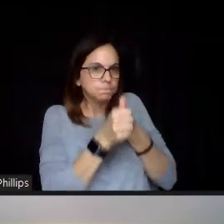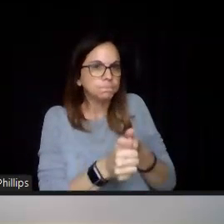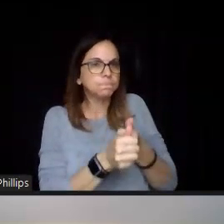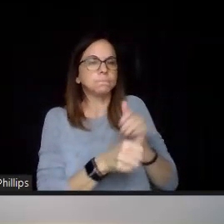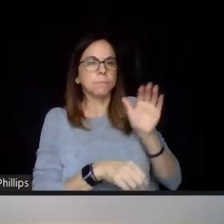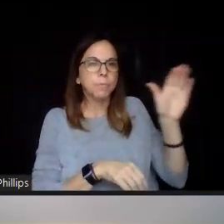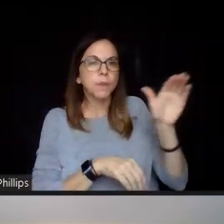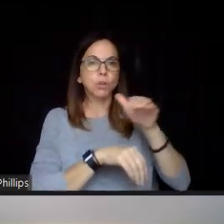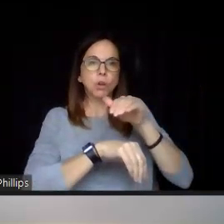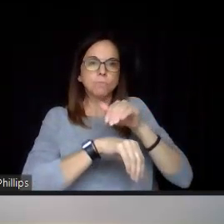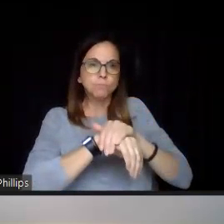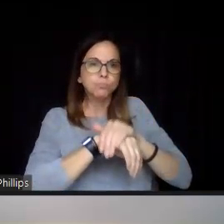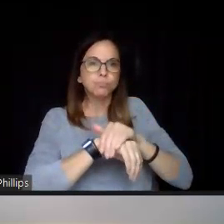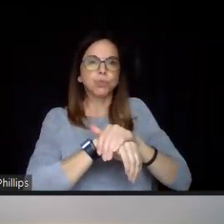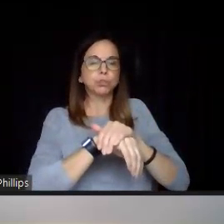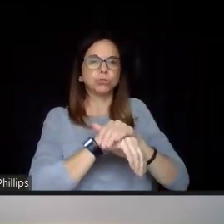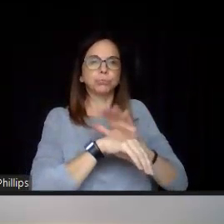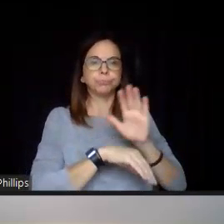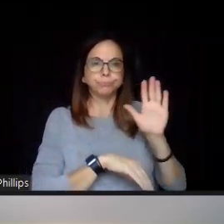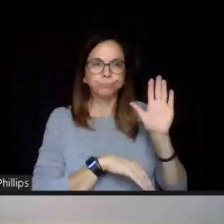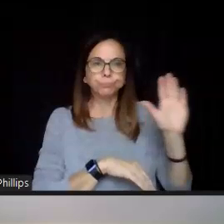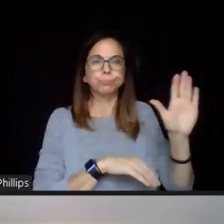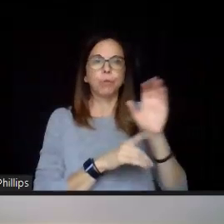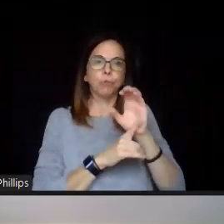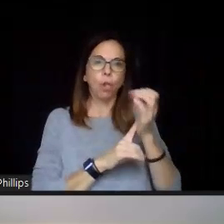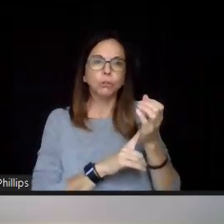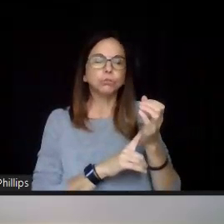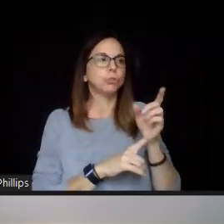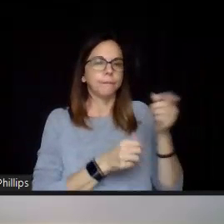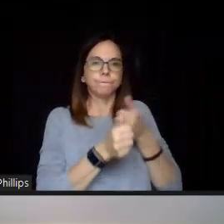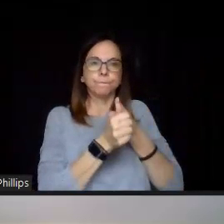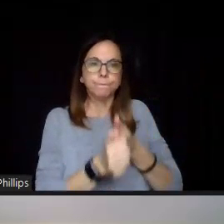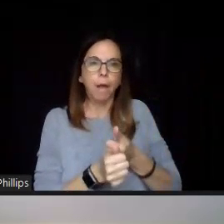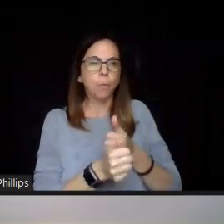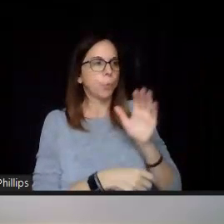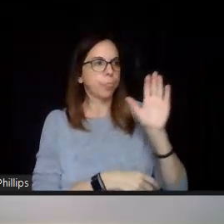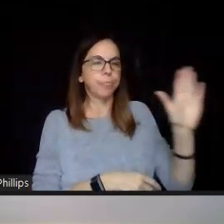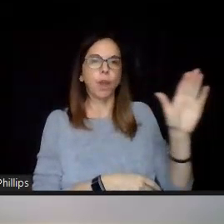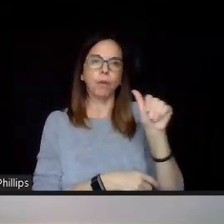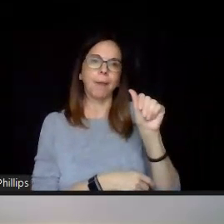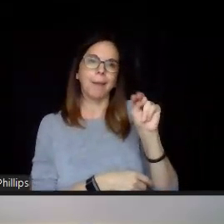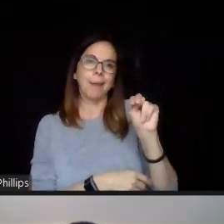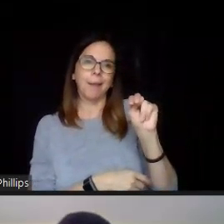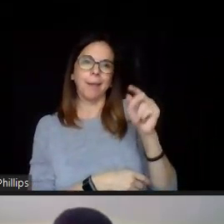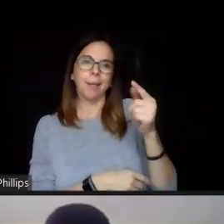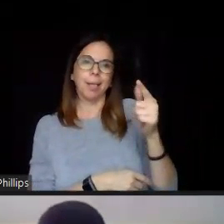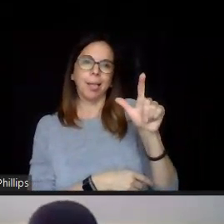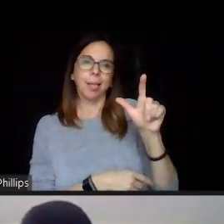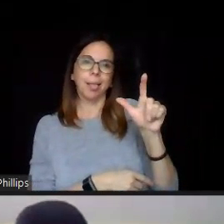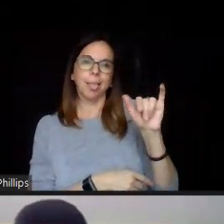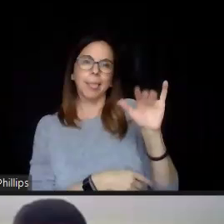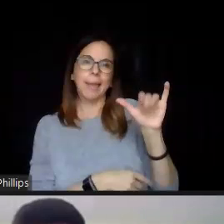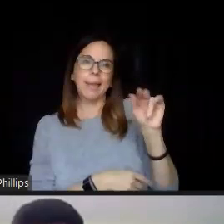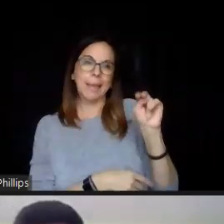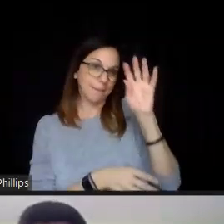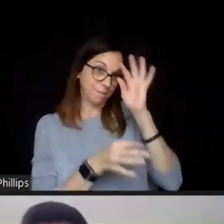Britain from a cultural perspective. Many of them followed the Anglican faith, that was the Church of England.